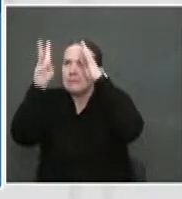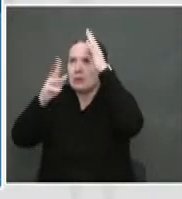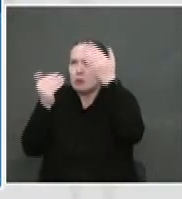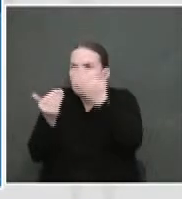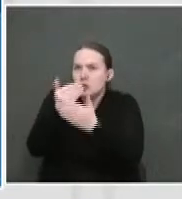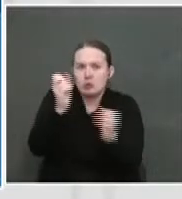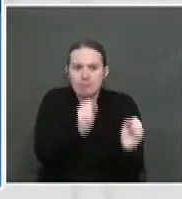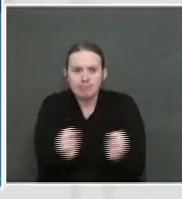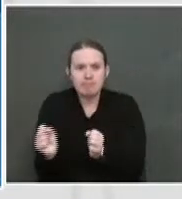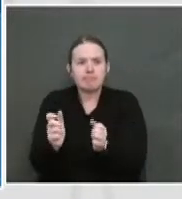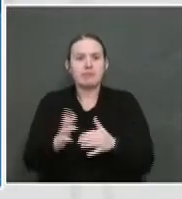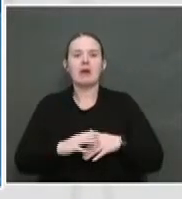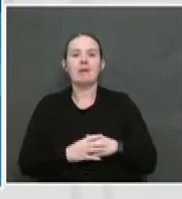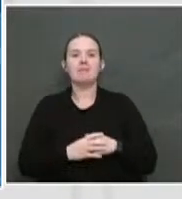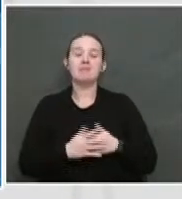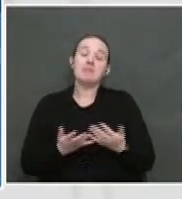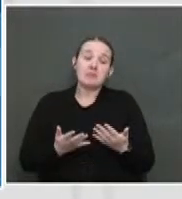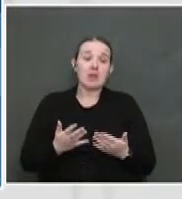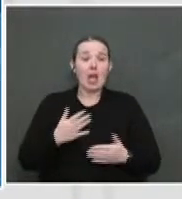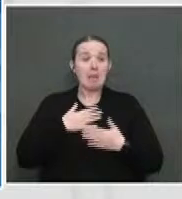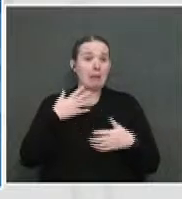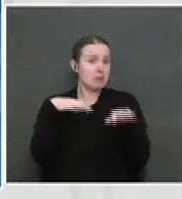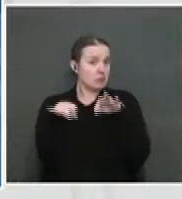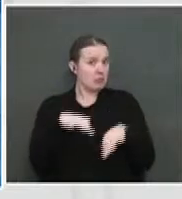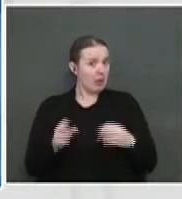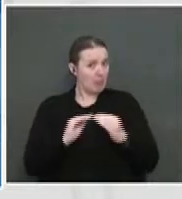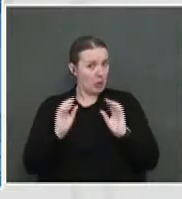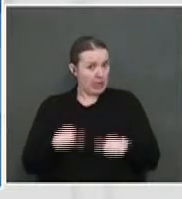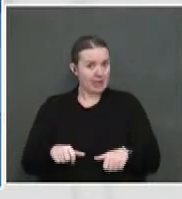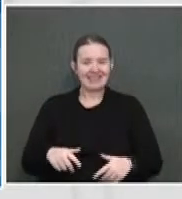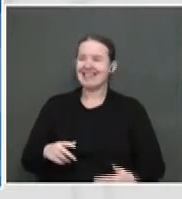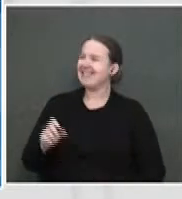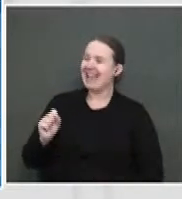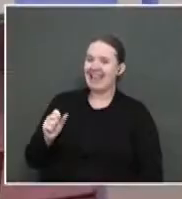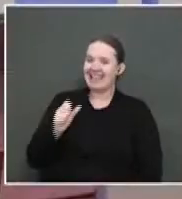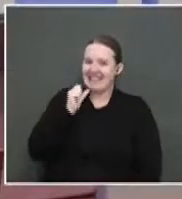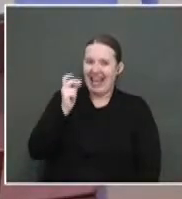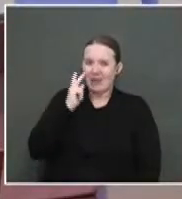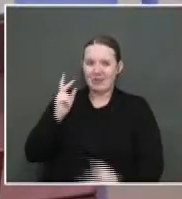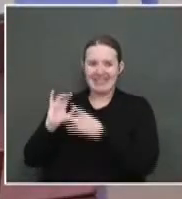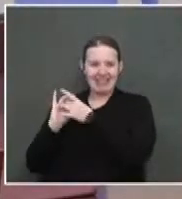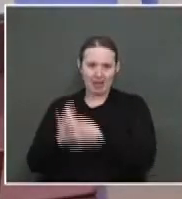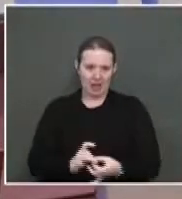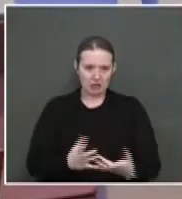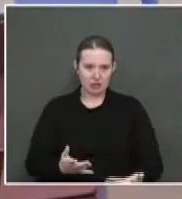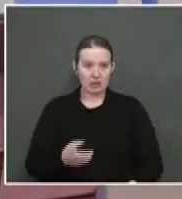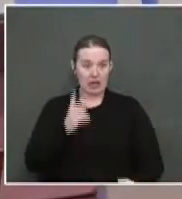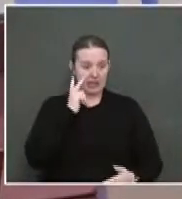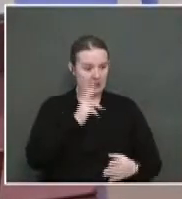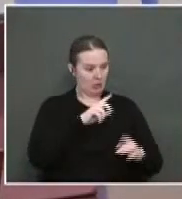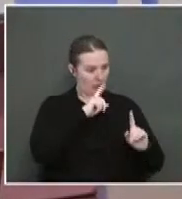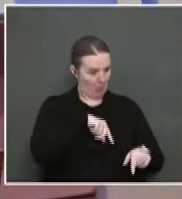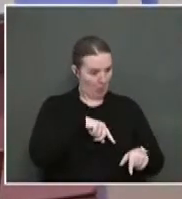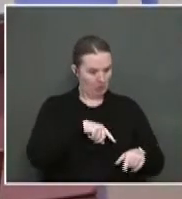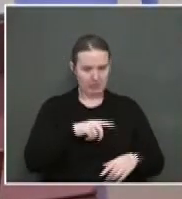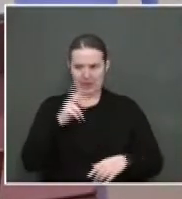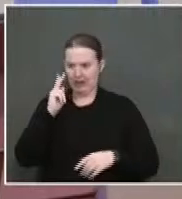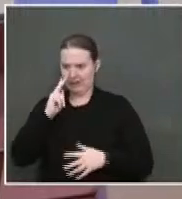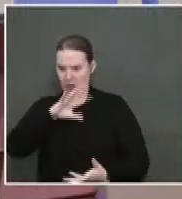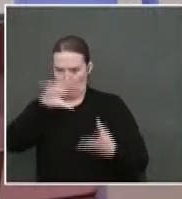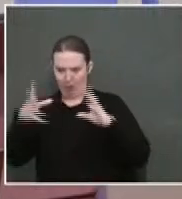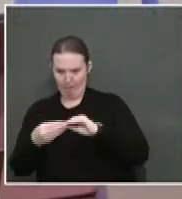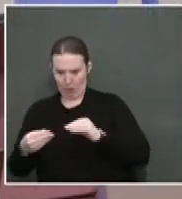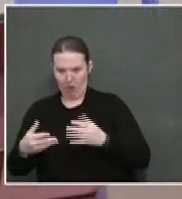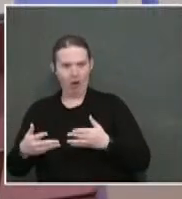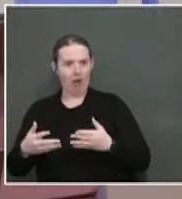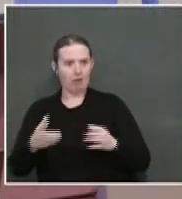ones. So happy to elaborate more. Yeah, I guess I just don't see that connection, right? We see the report and then we see our overall strategies.